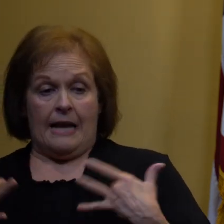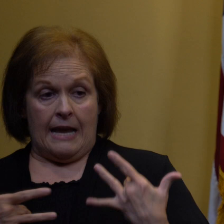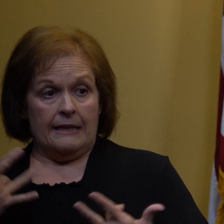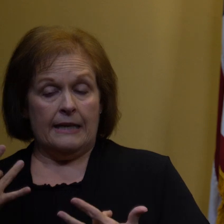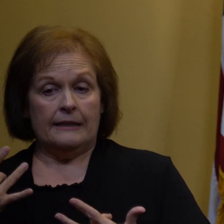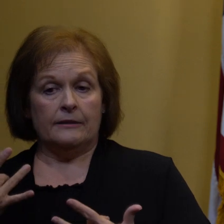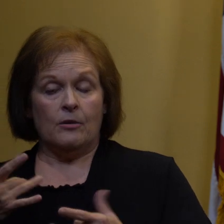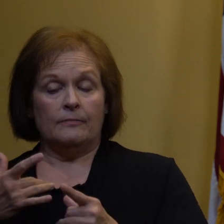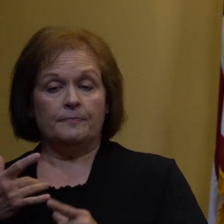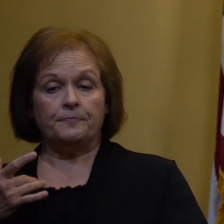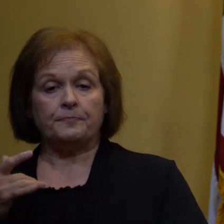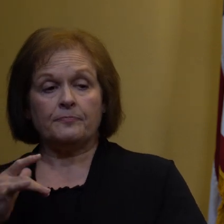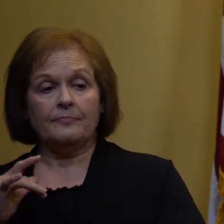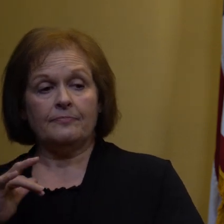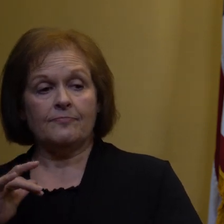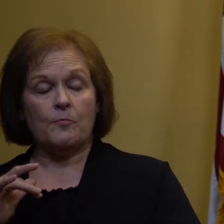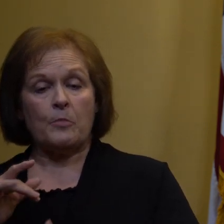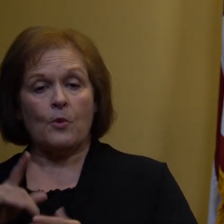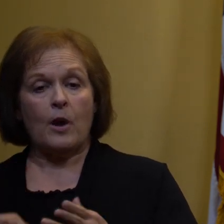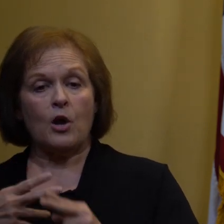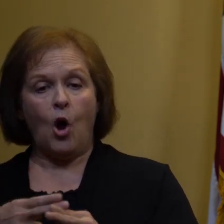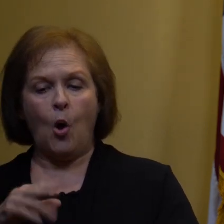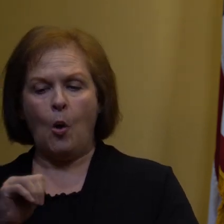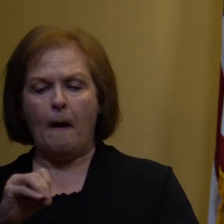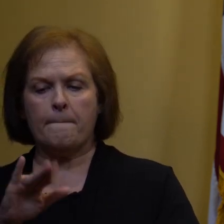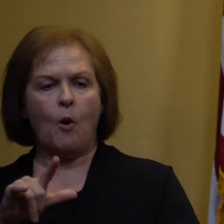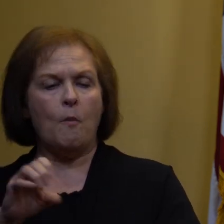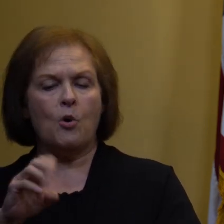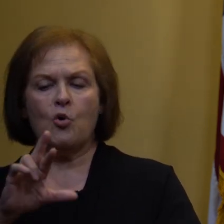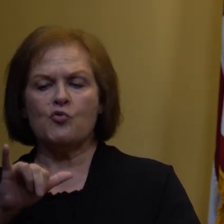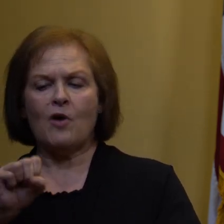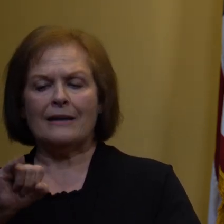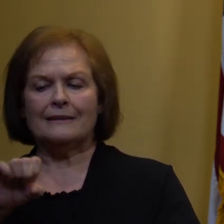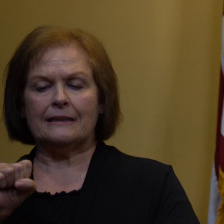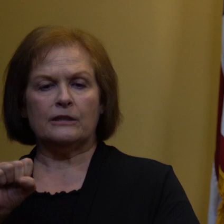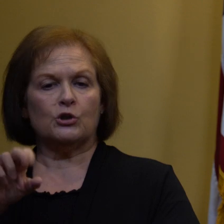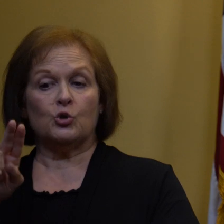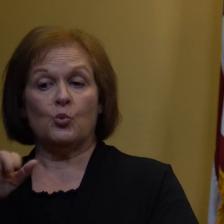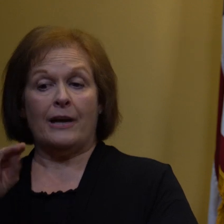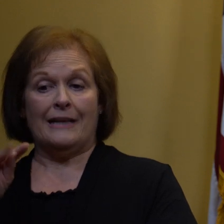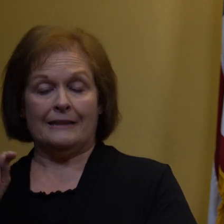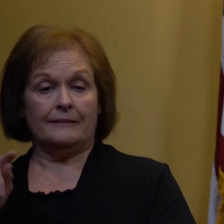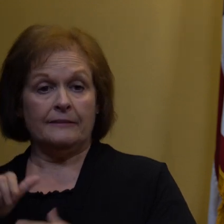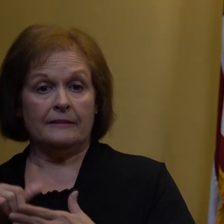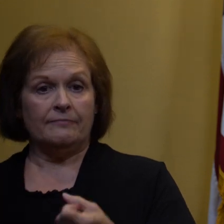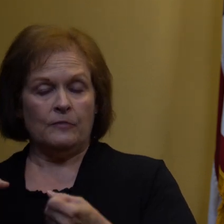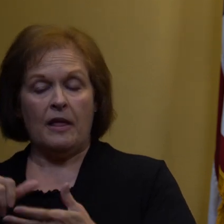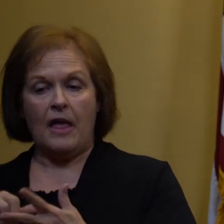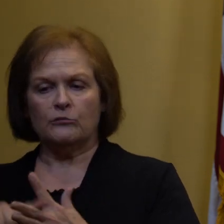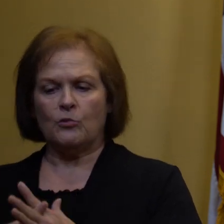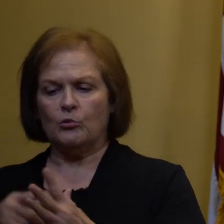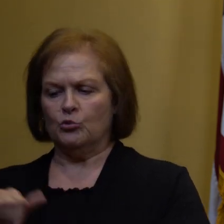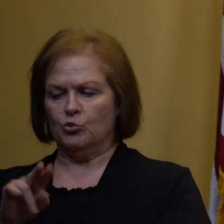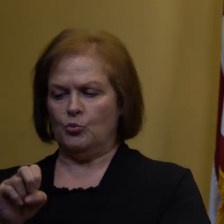have onboarded, or we're calling, our Mobile Crisis Intervention Unit. This was onboarded on June the